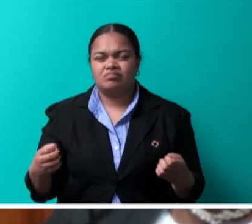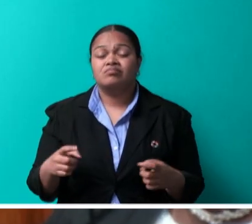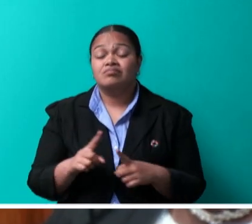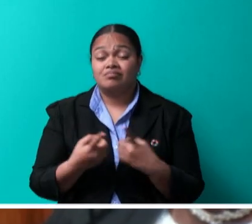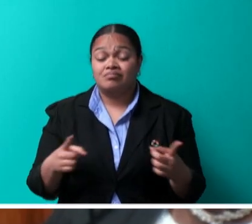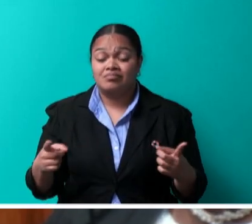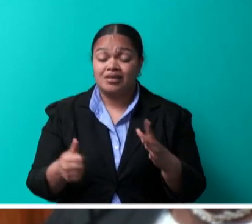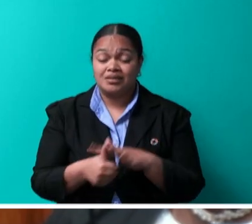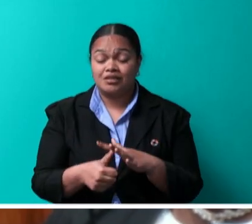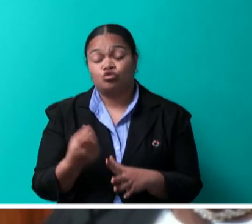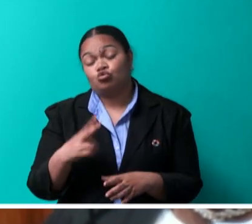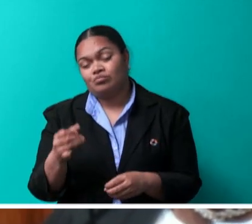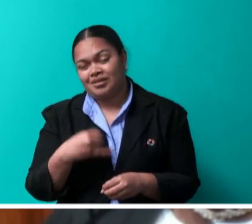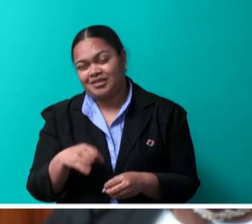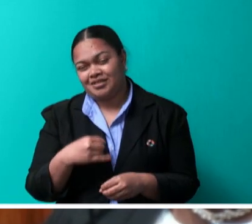improving access to medicines.